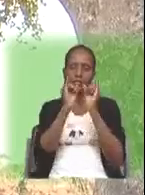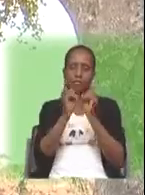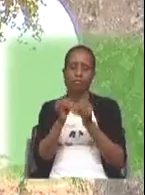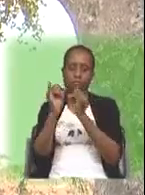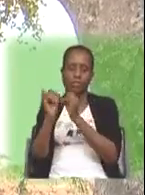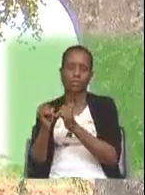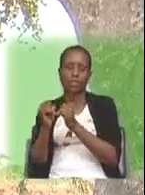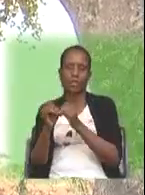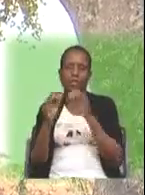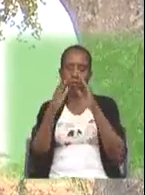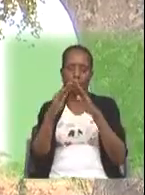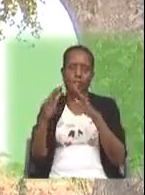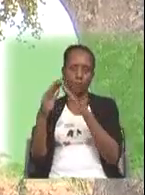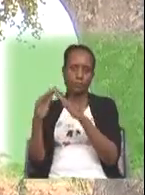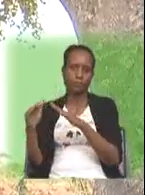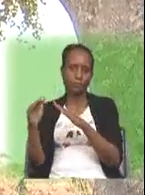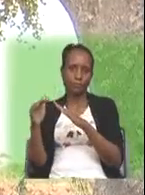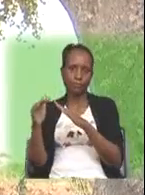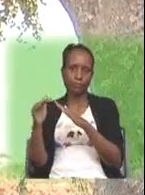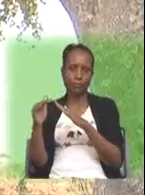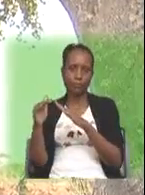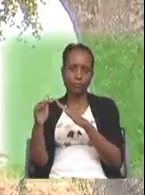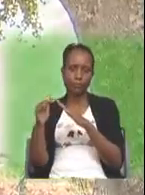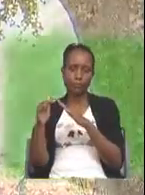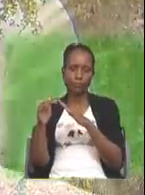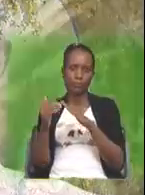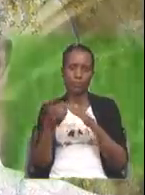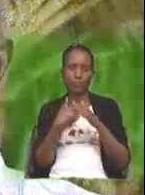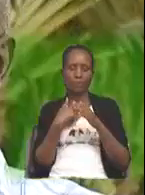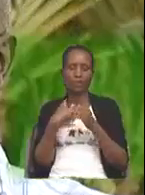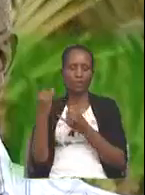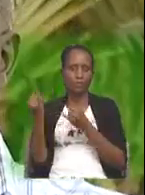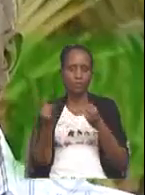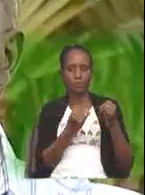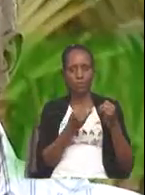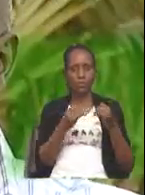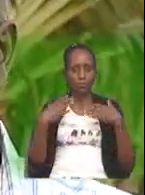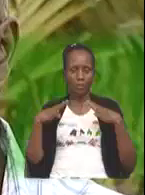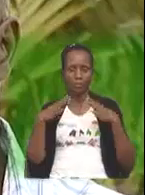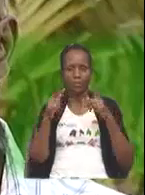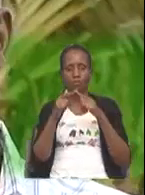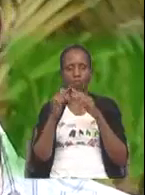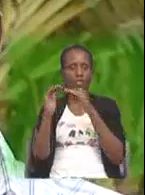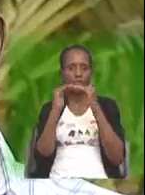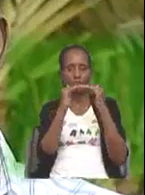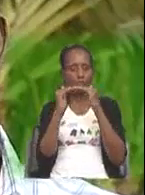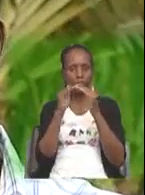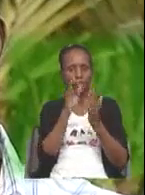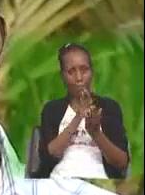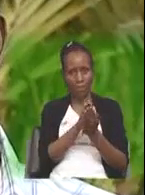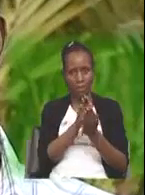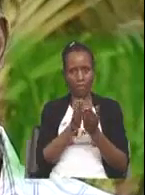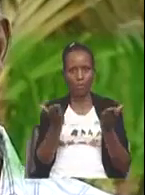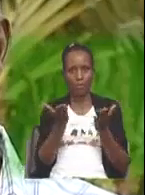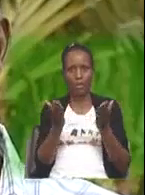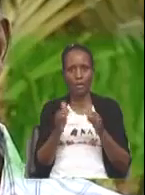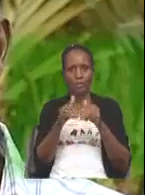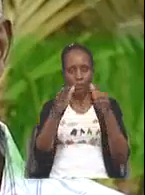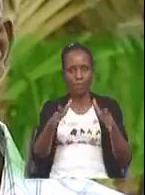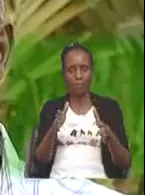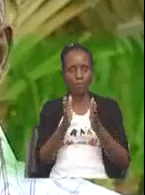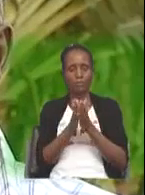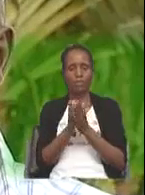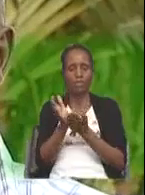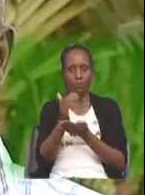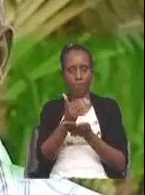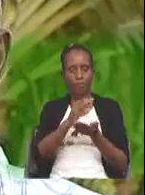newly constructed residential houses. We have already introduced them to Equity Bank, whereby now the farmers, through their